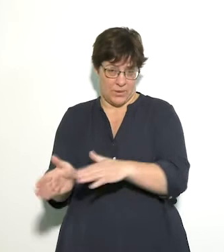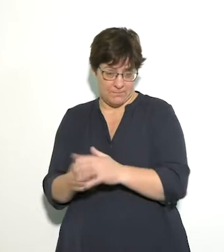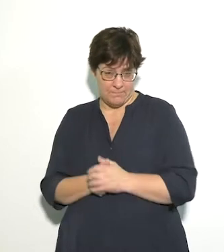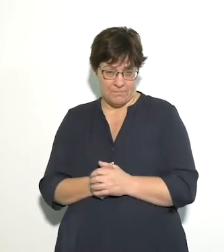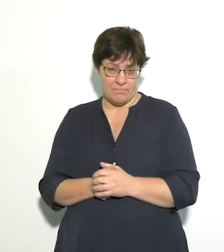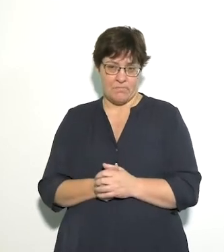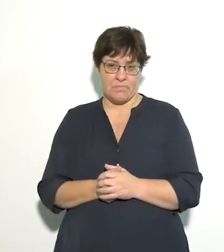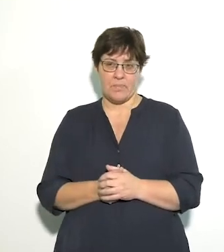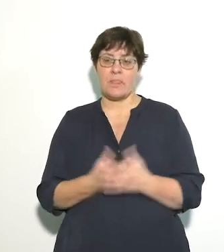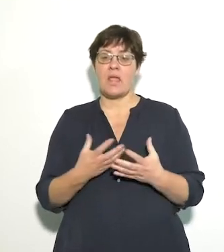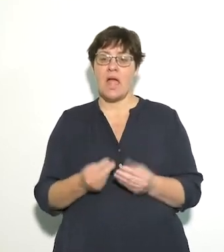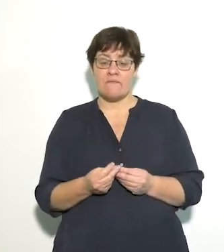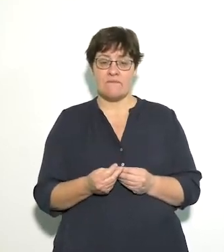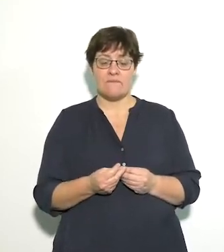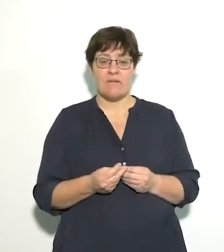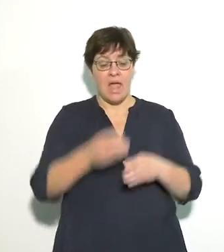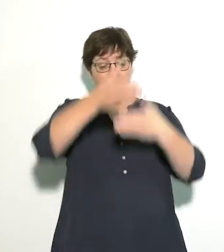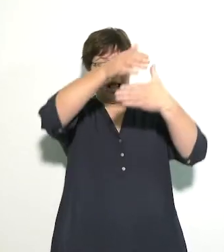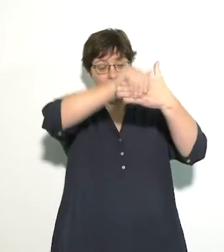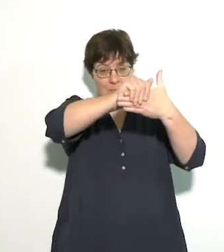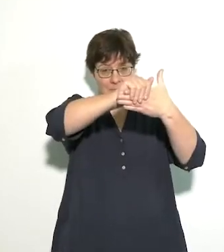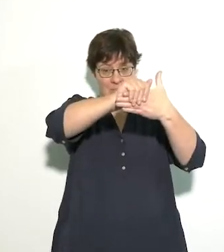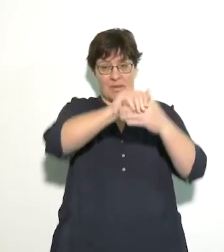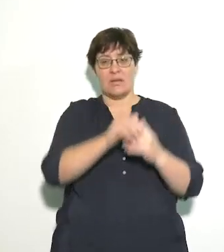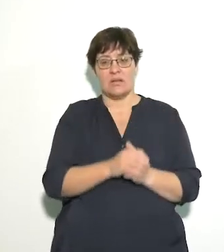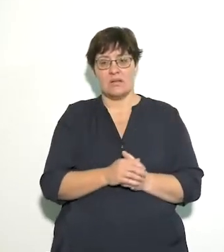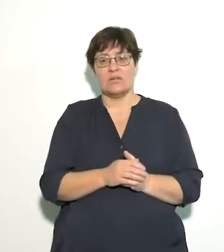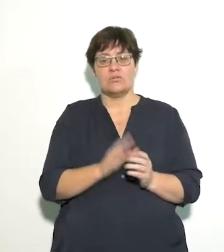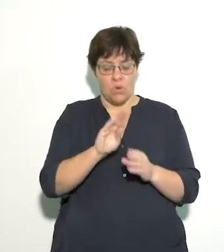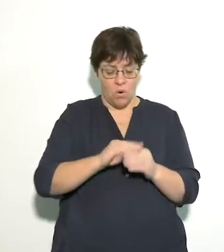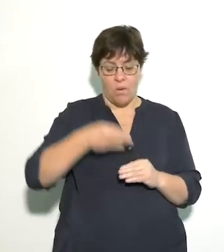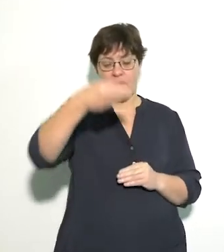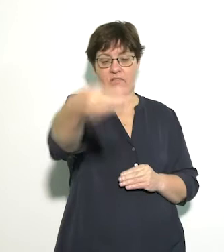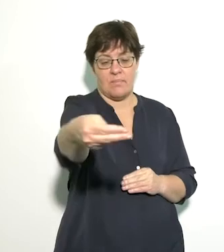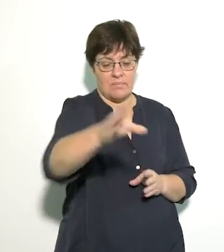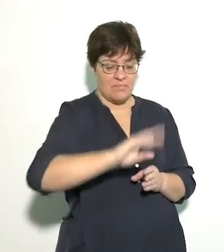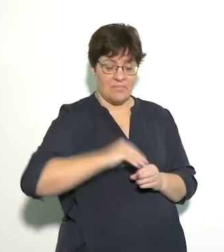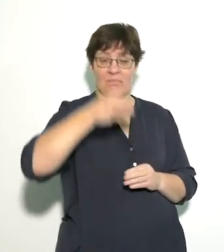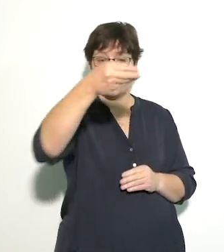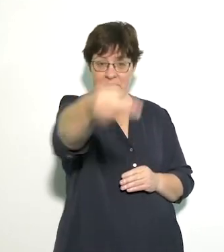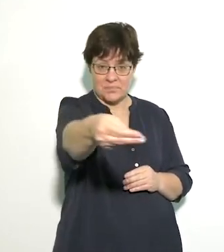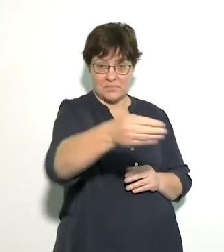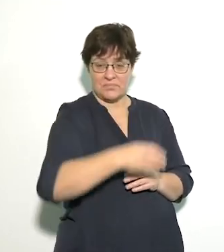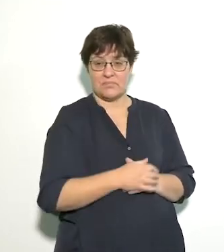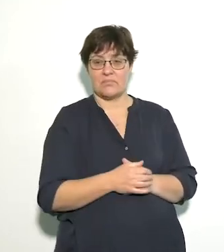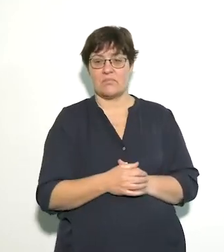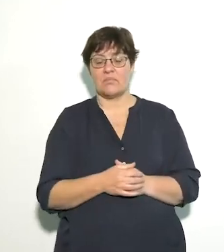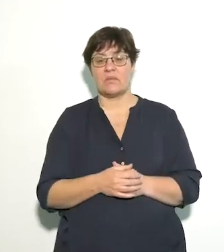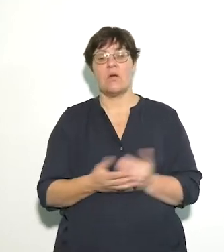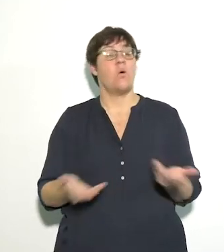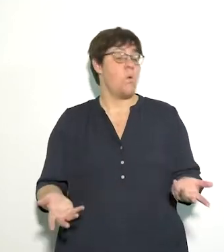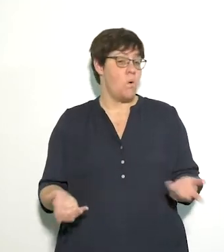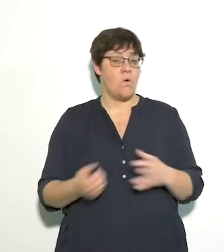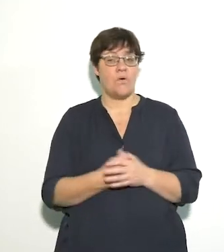actually. Okay, if you've got a clipboard, you can position your book to flip from top to bottom. If